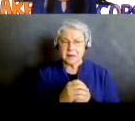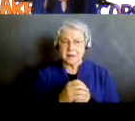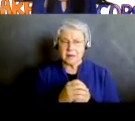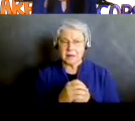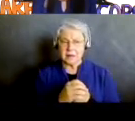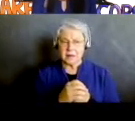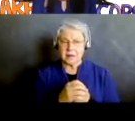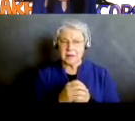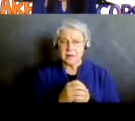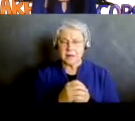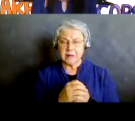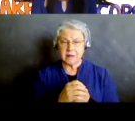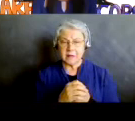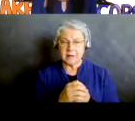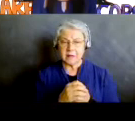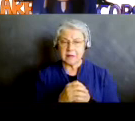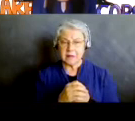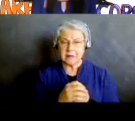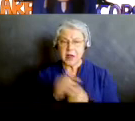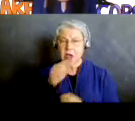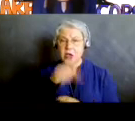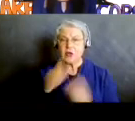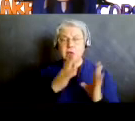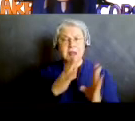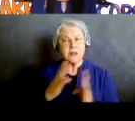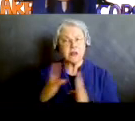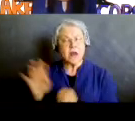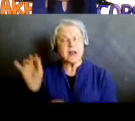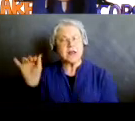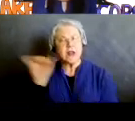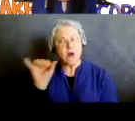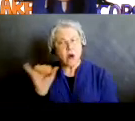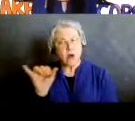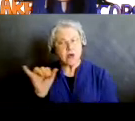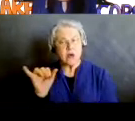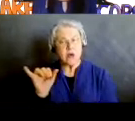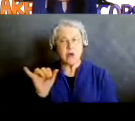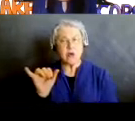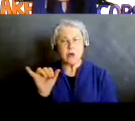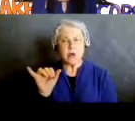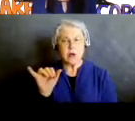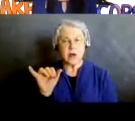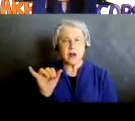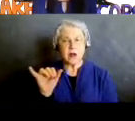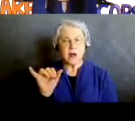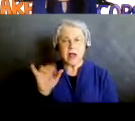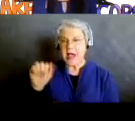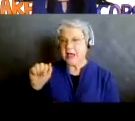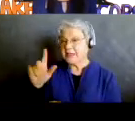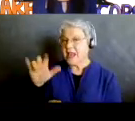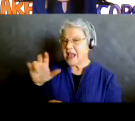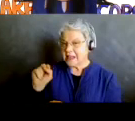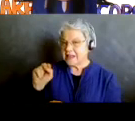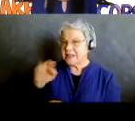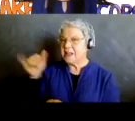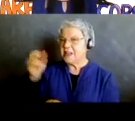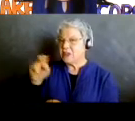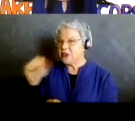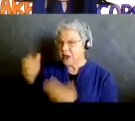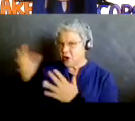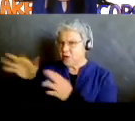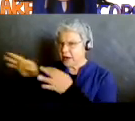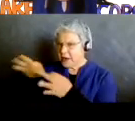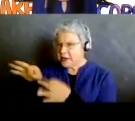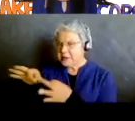So these strategies are also, as Alison and Jenna have just explained, these are not